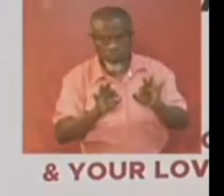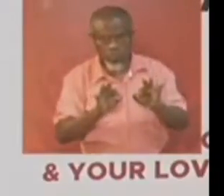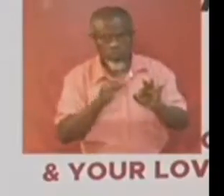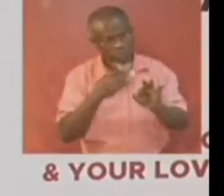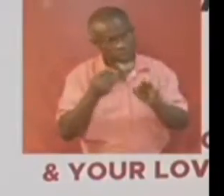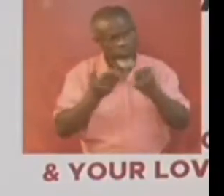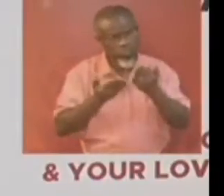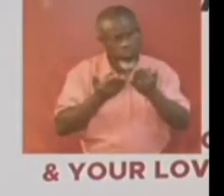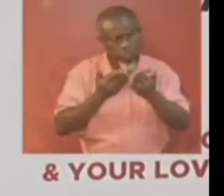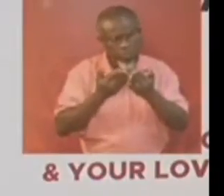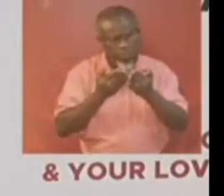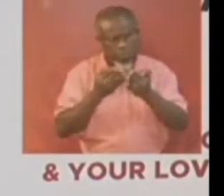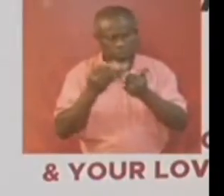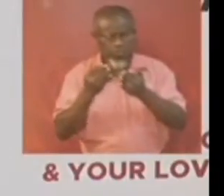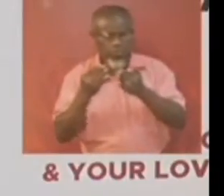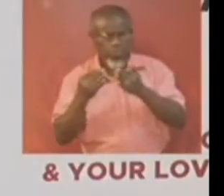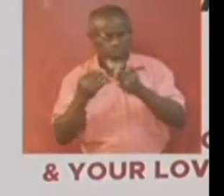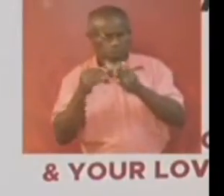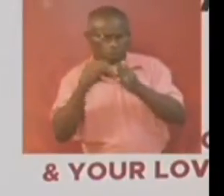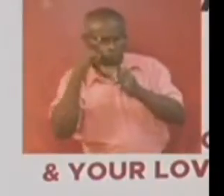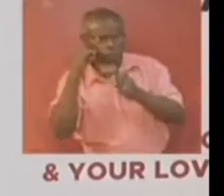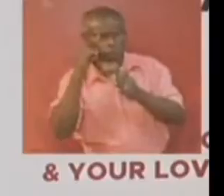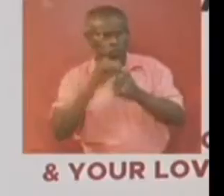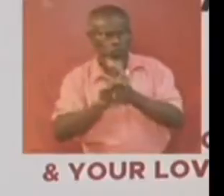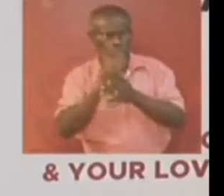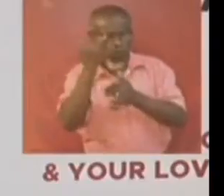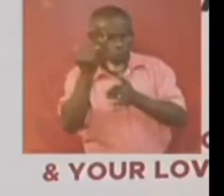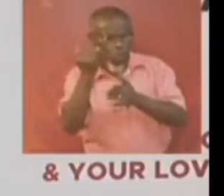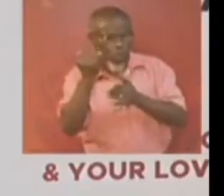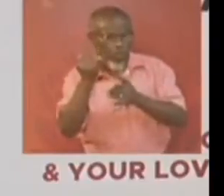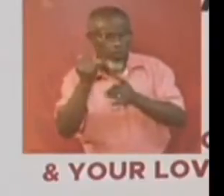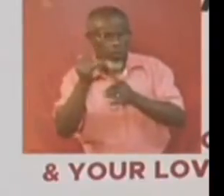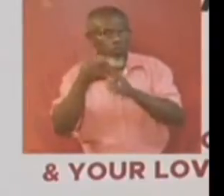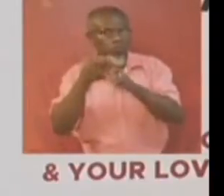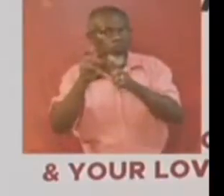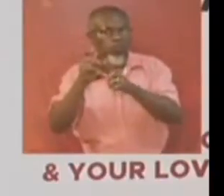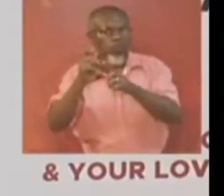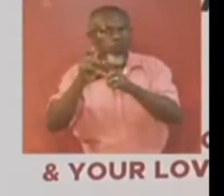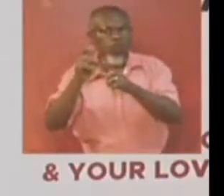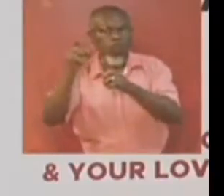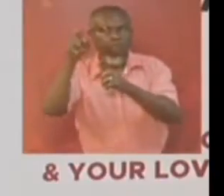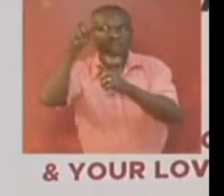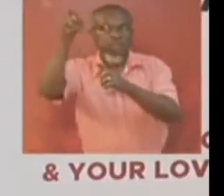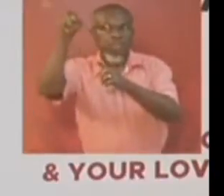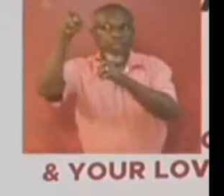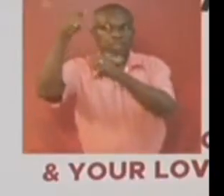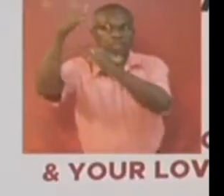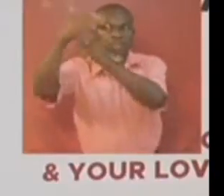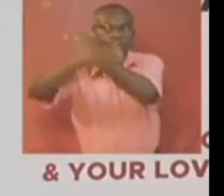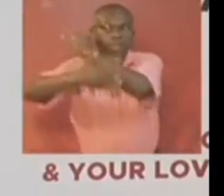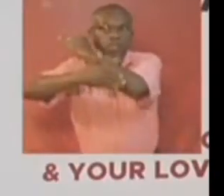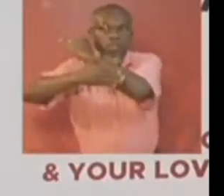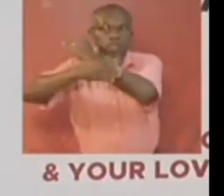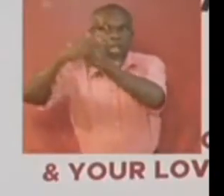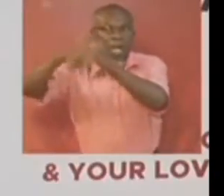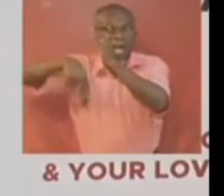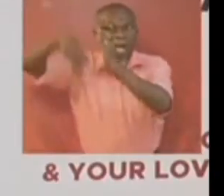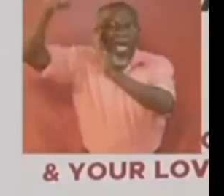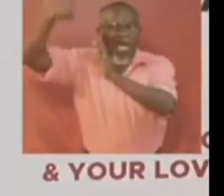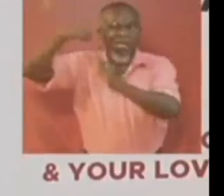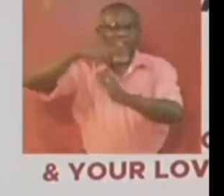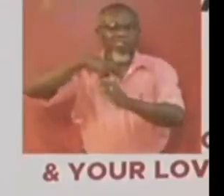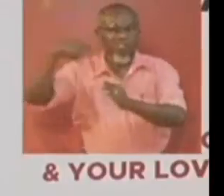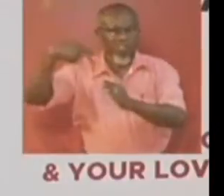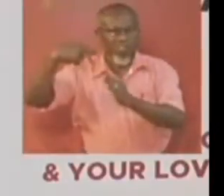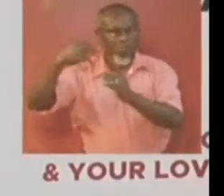that these are nationals from high-risk countries, and so we must have accommodations in the event that a large number